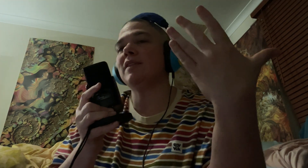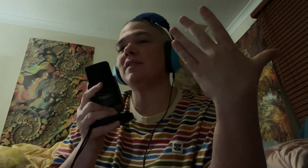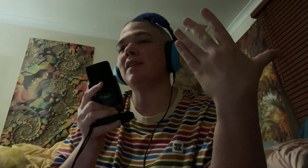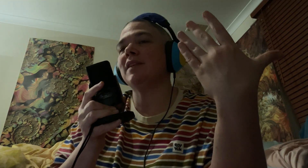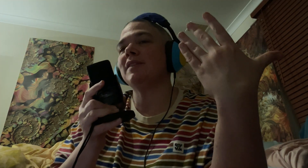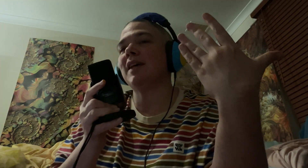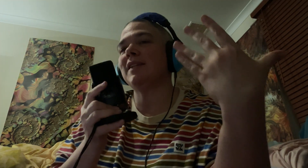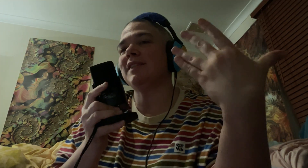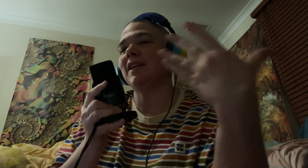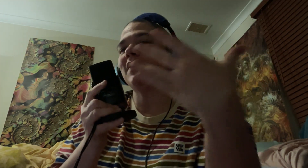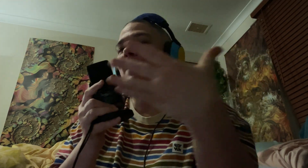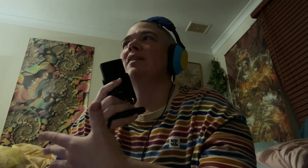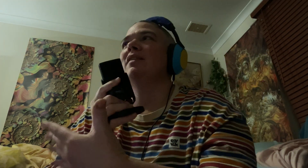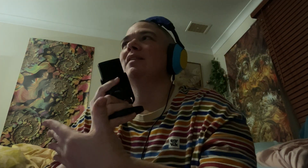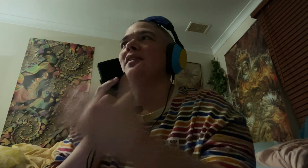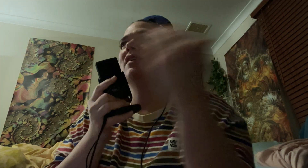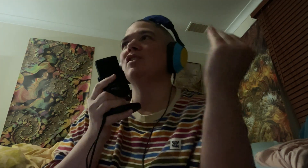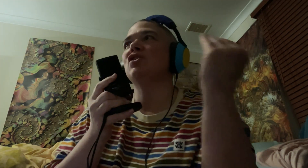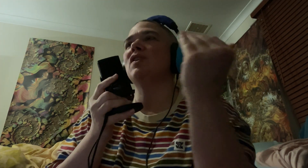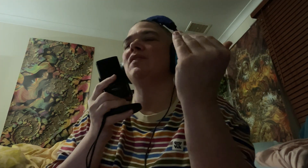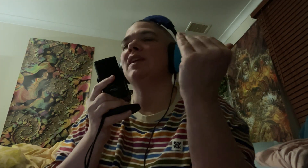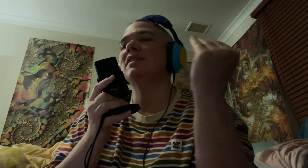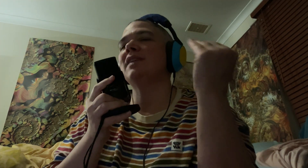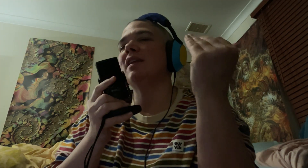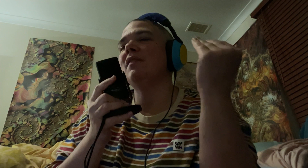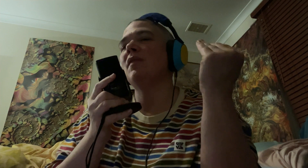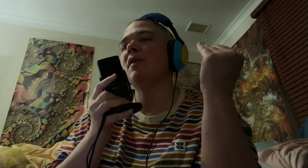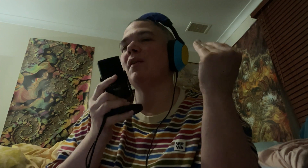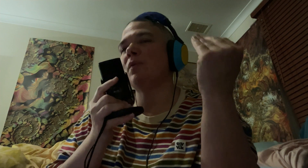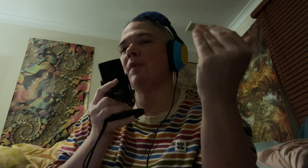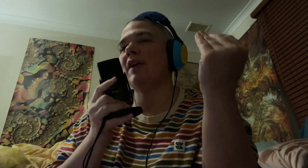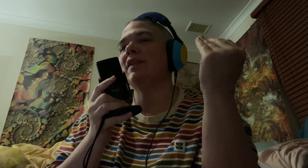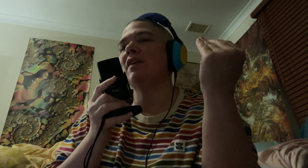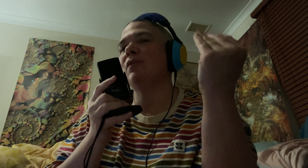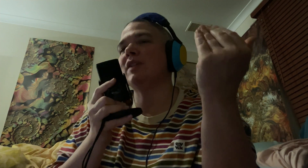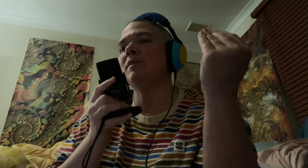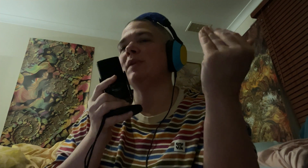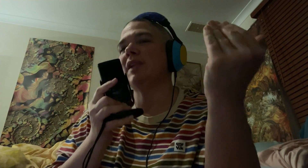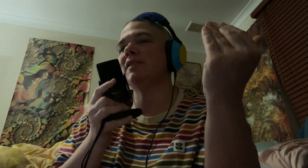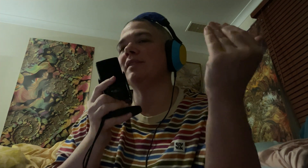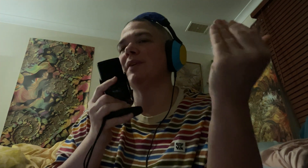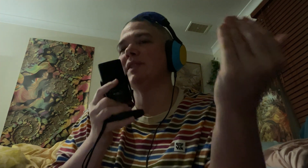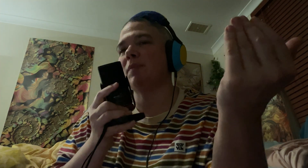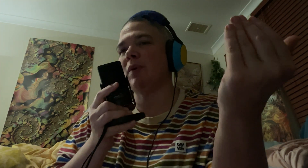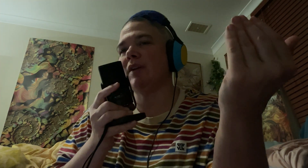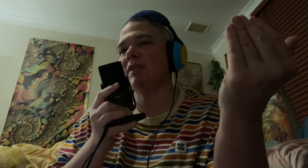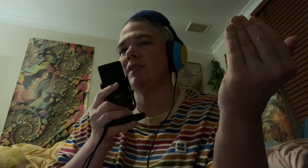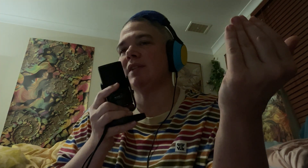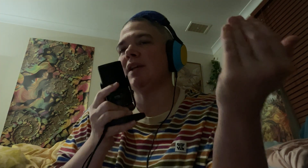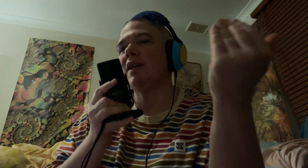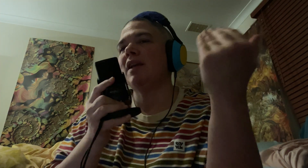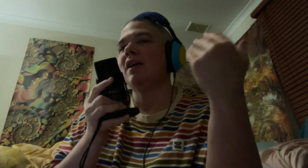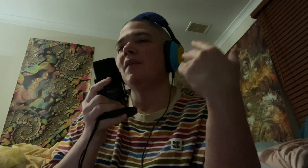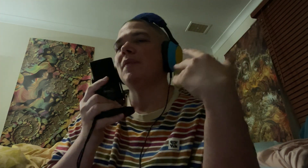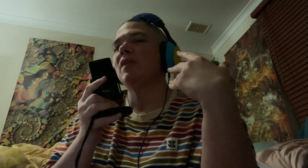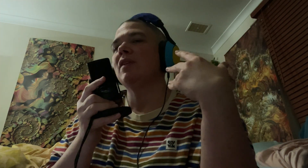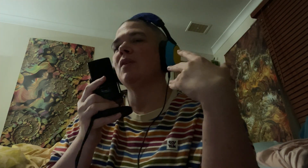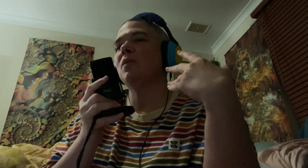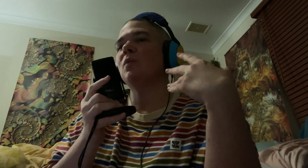go into this idea that shifting, instead of the idea of reasonable and necessary supports,